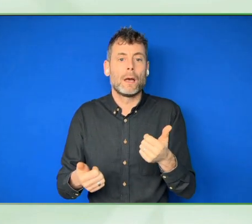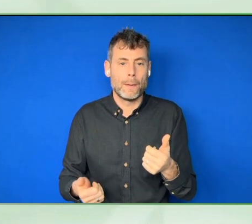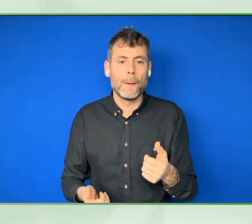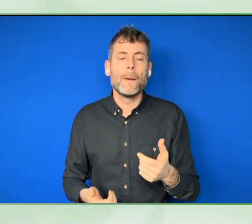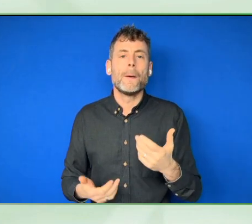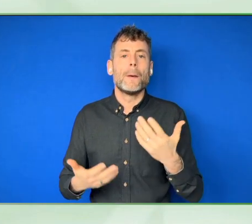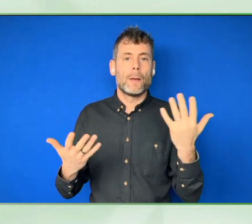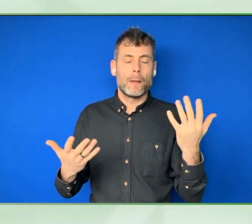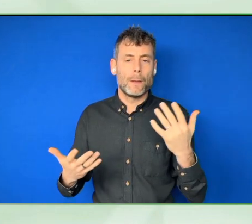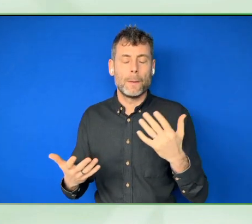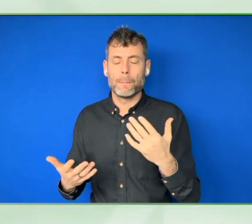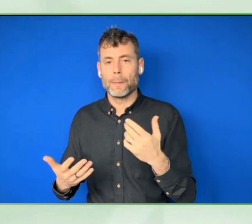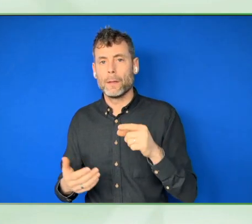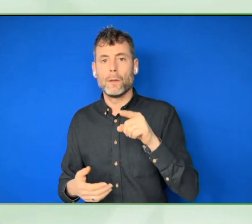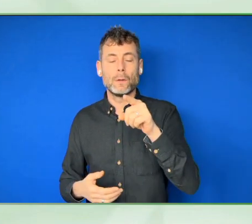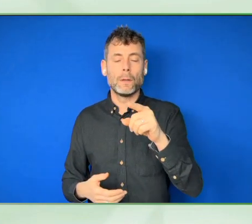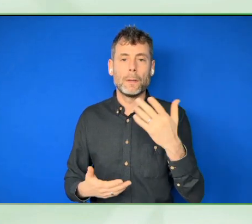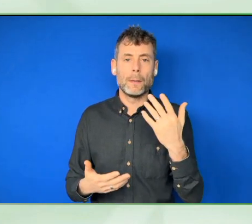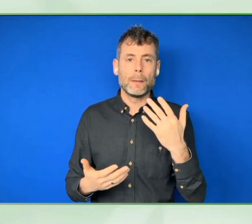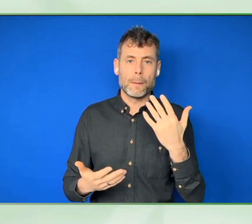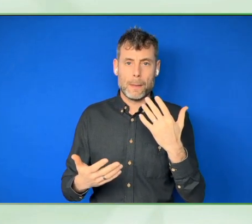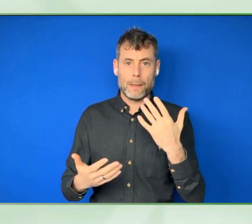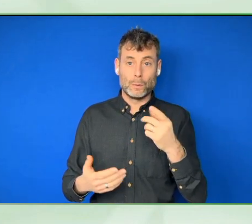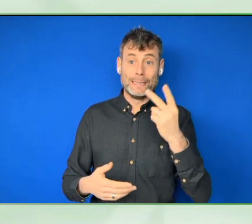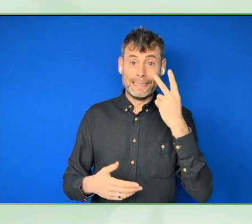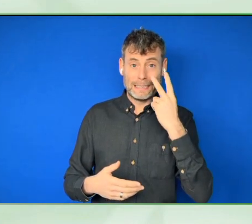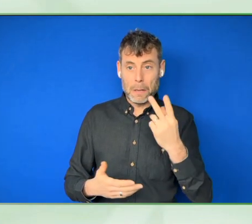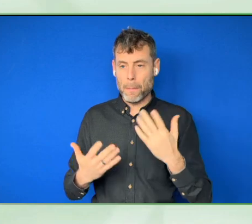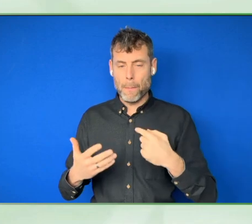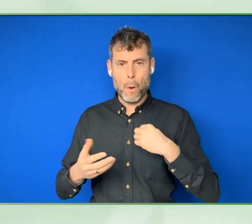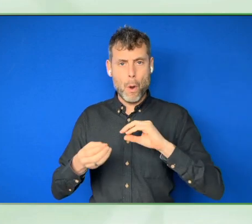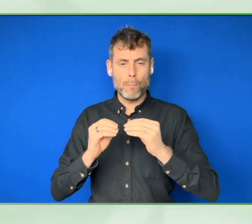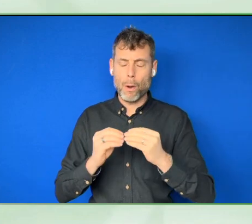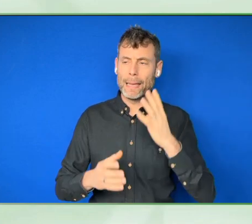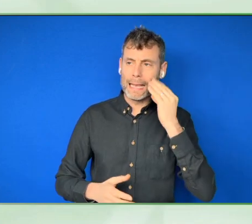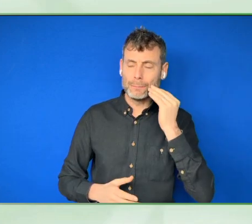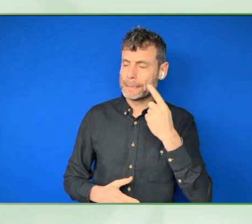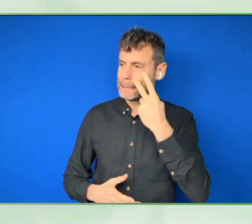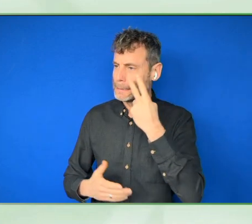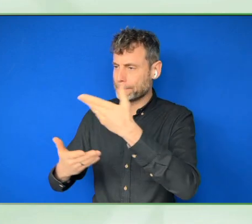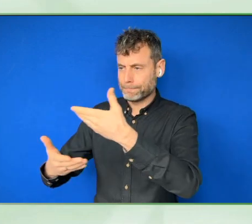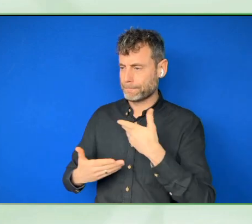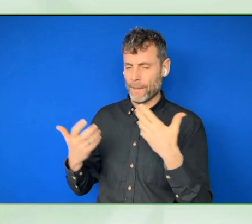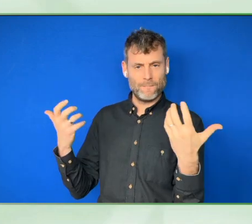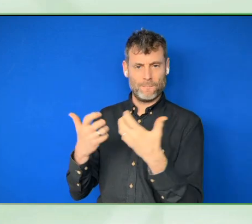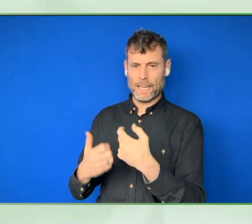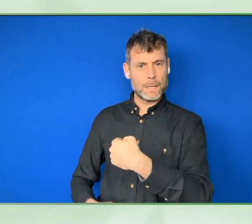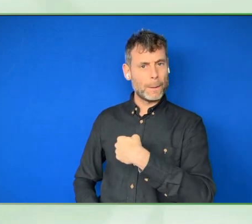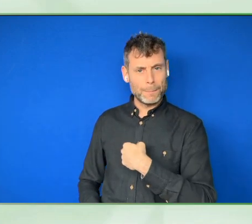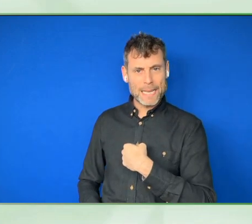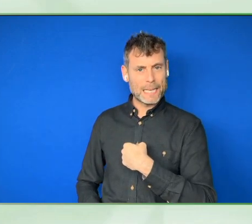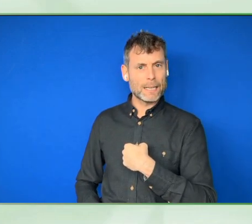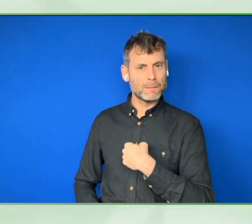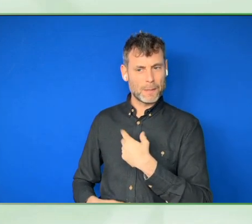personally experienced gap in the marketplace or in the patient pathway. But just because we have an